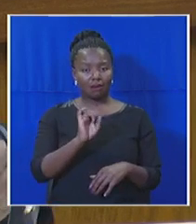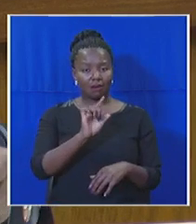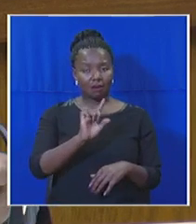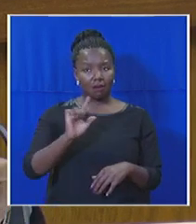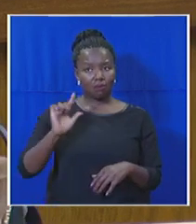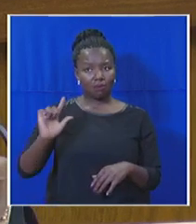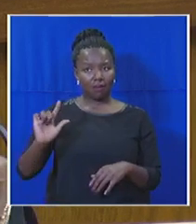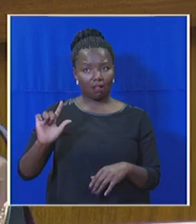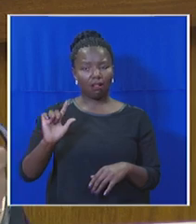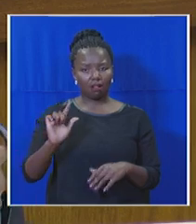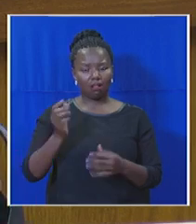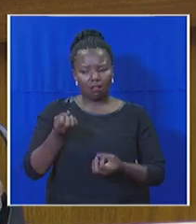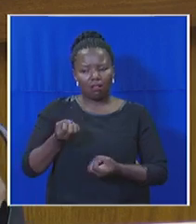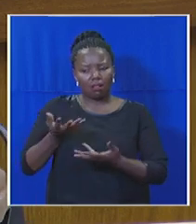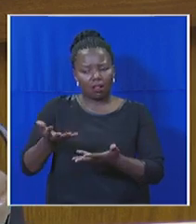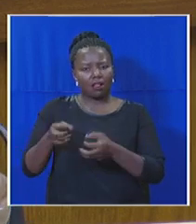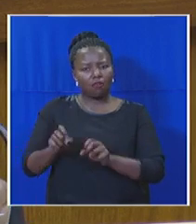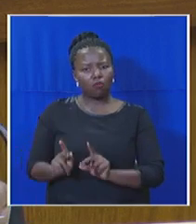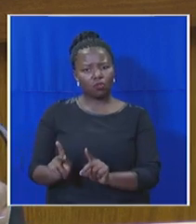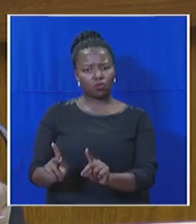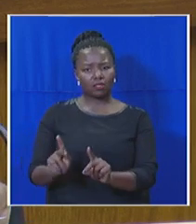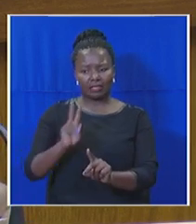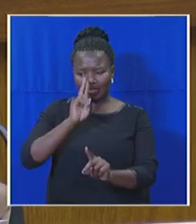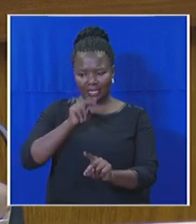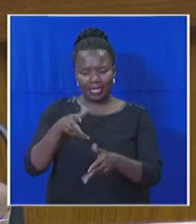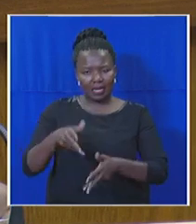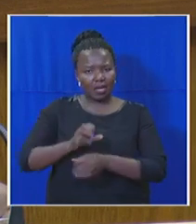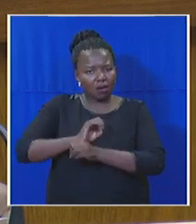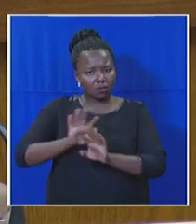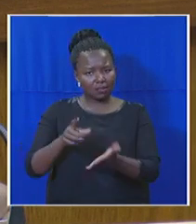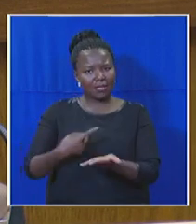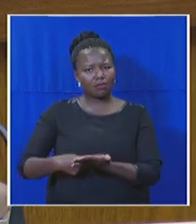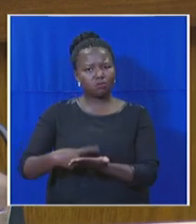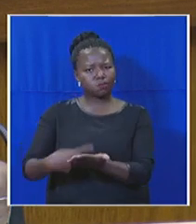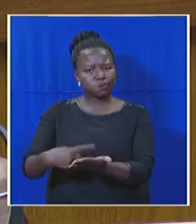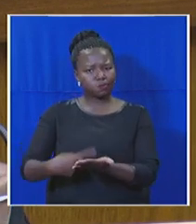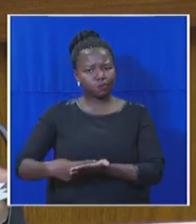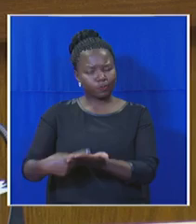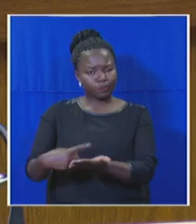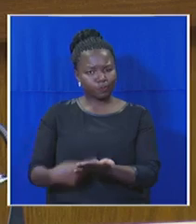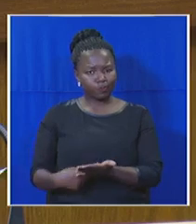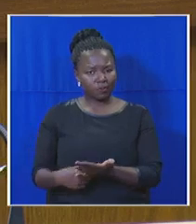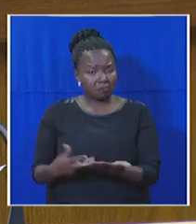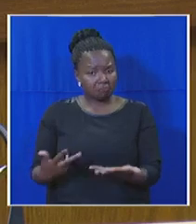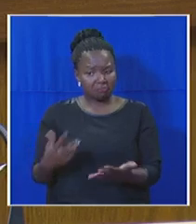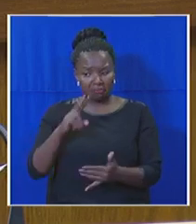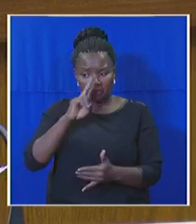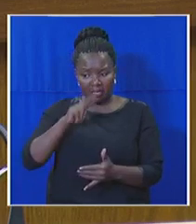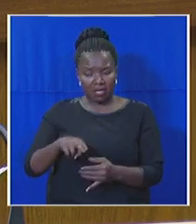an opportunity for a discussion on this question of autonomy